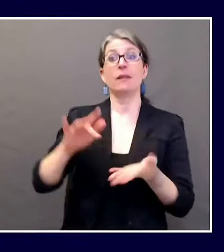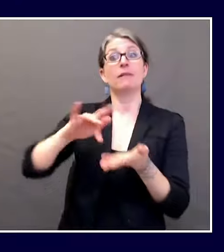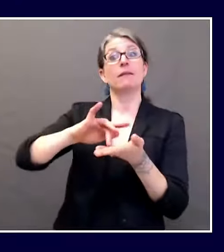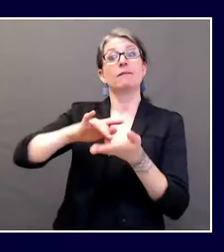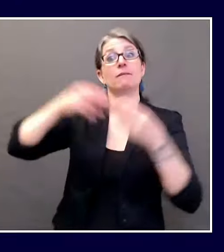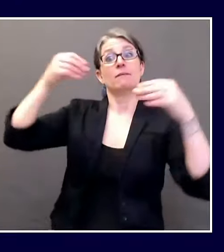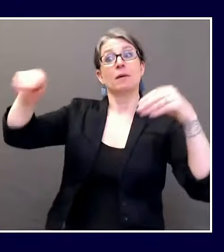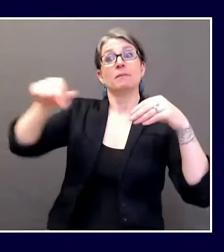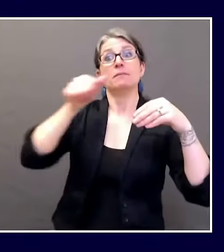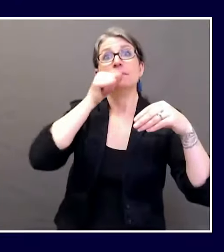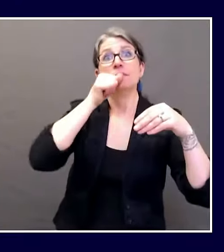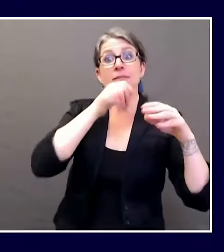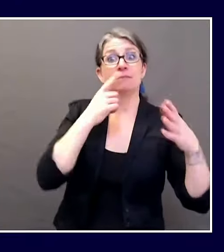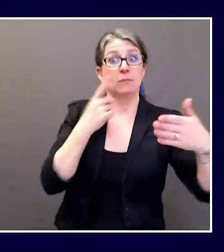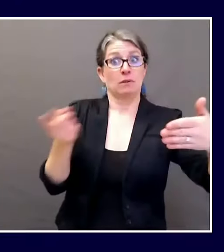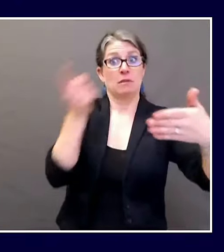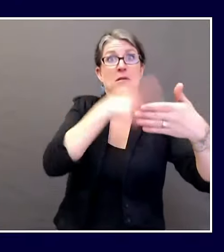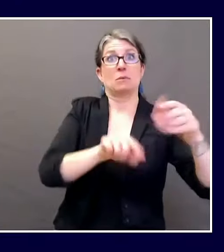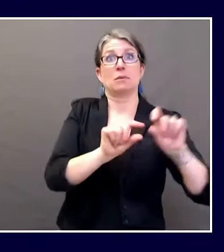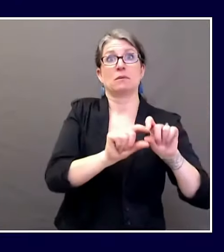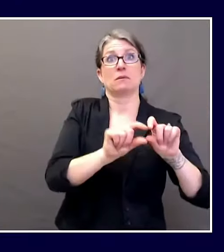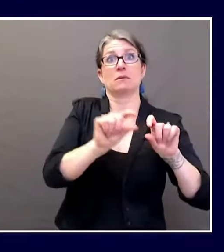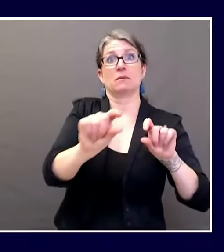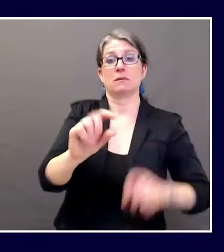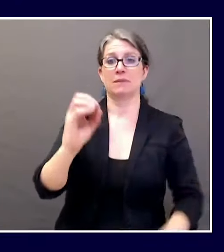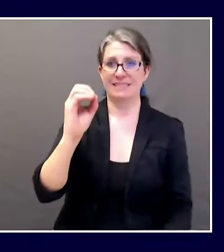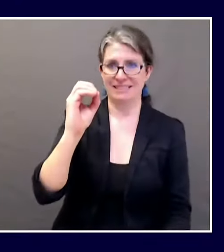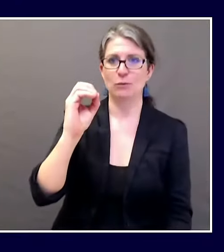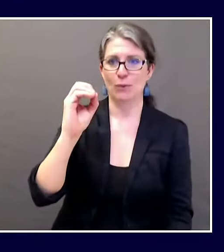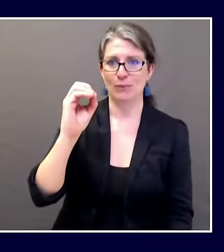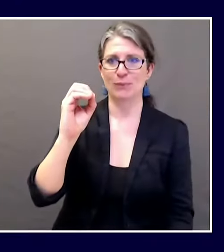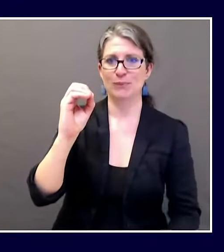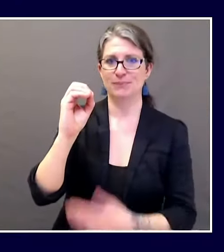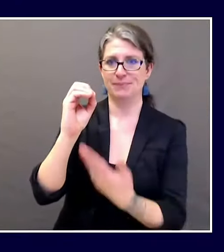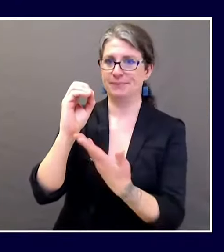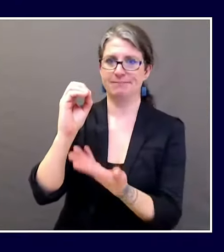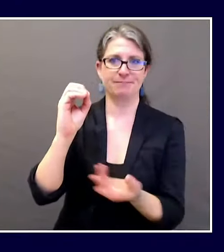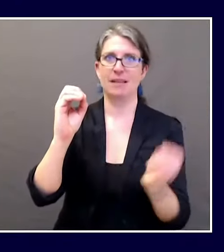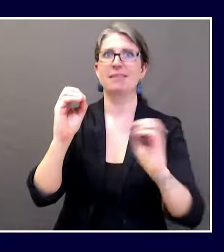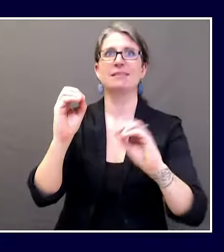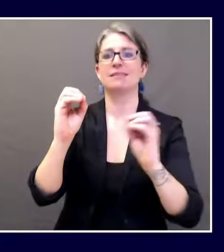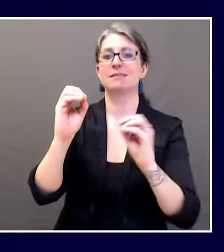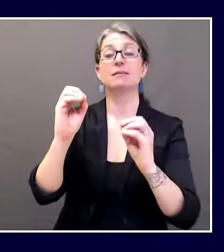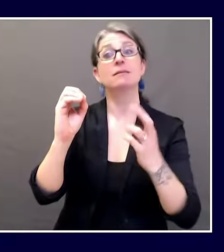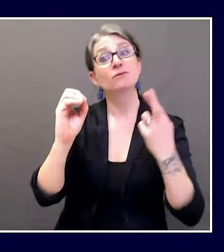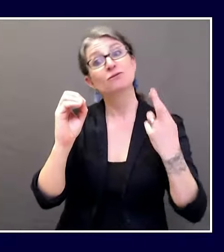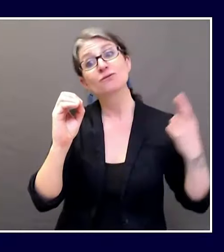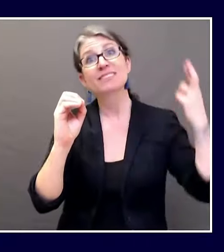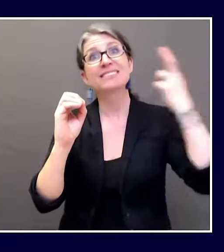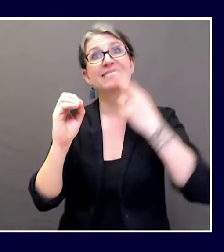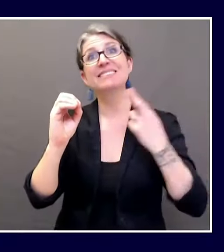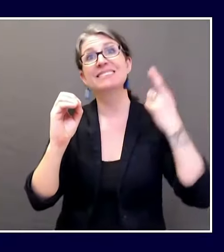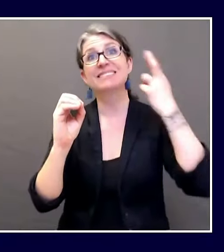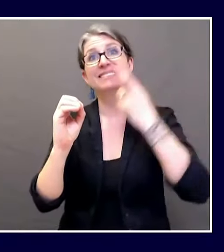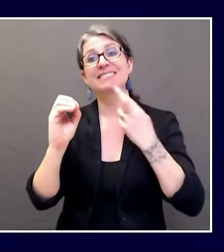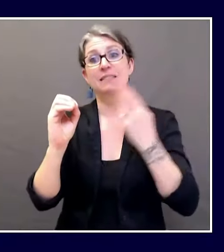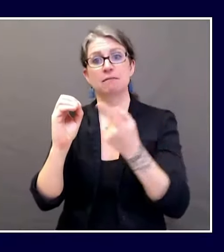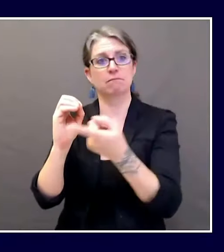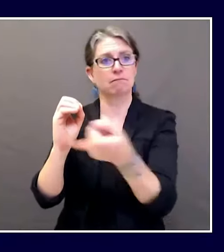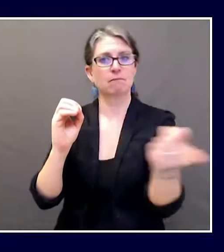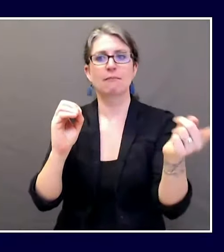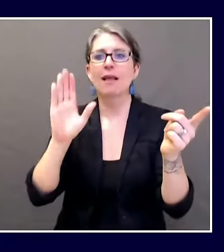are not receiving an allocation of vaccine. Again, that's mainly because we are huddling to sort out what their next mission is going to